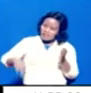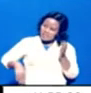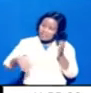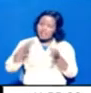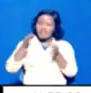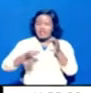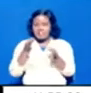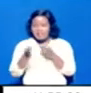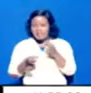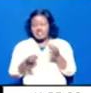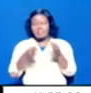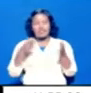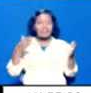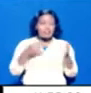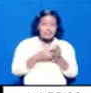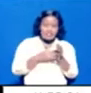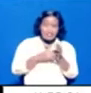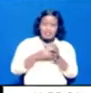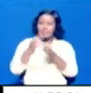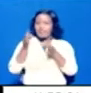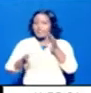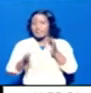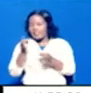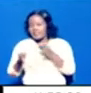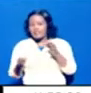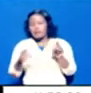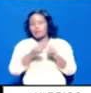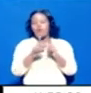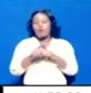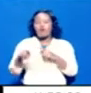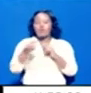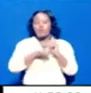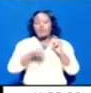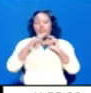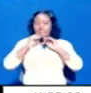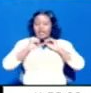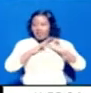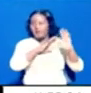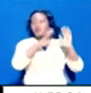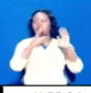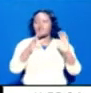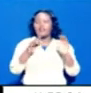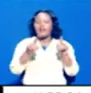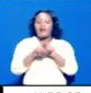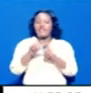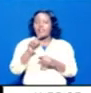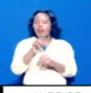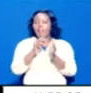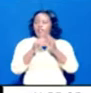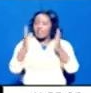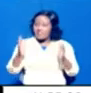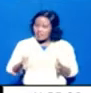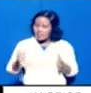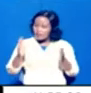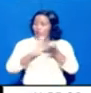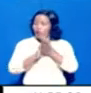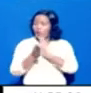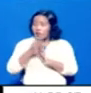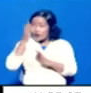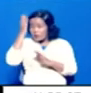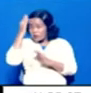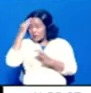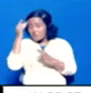justice. And we become the loudest when we are parliamentarians on that one, and we cling to that without knowing what may